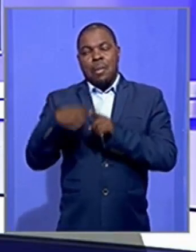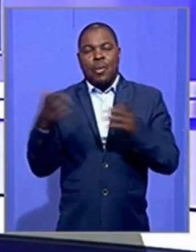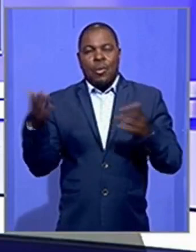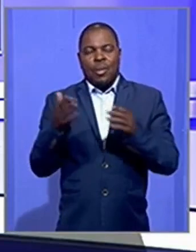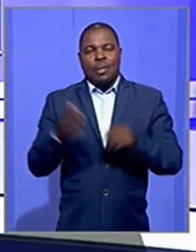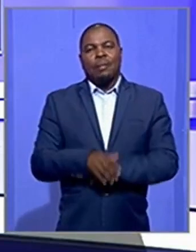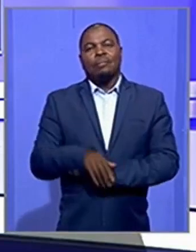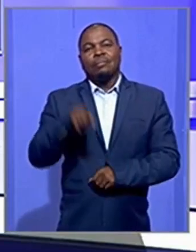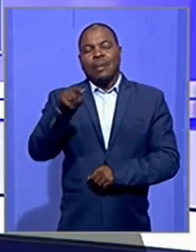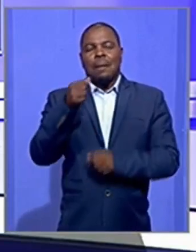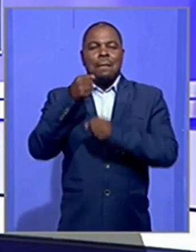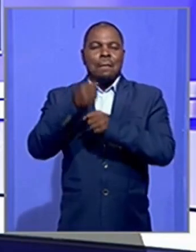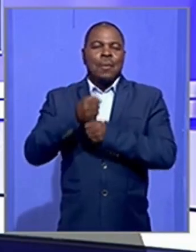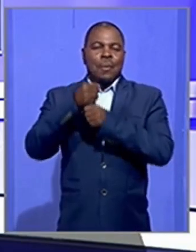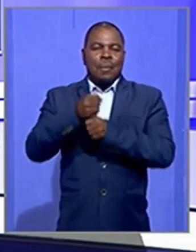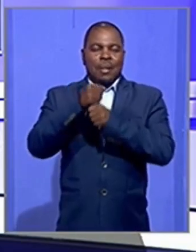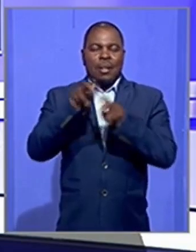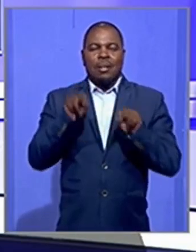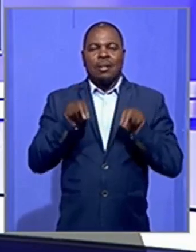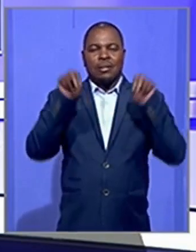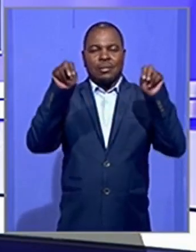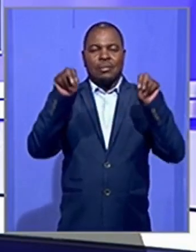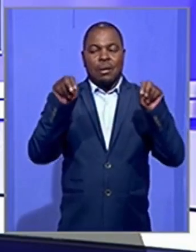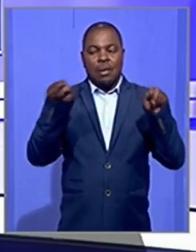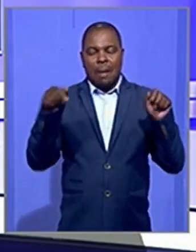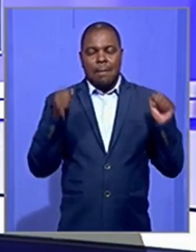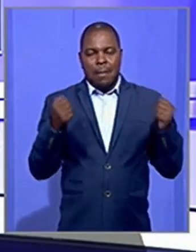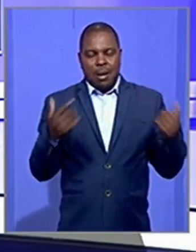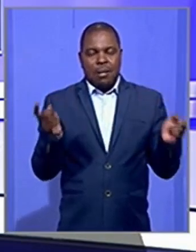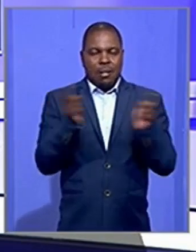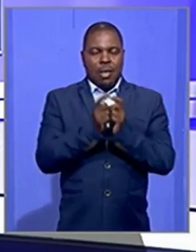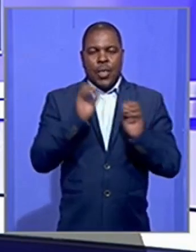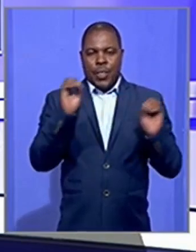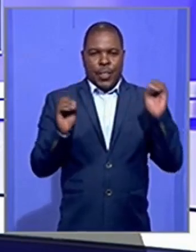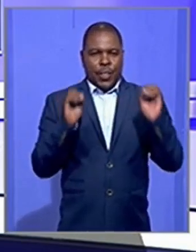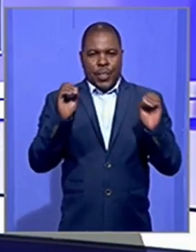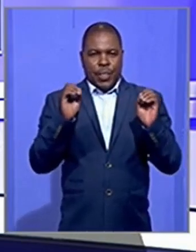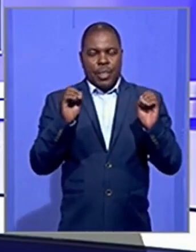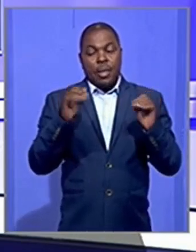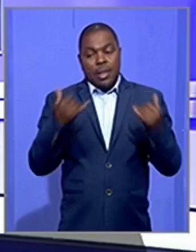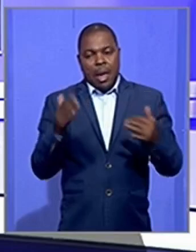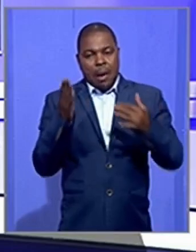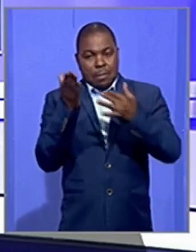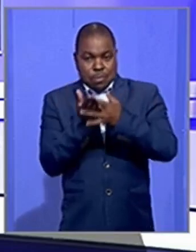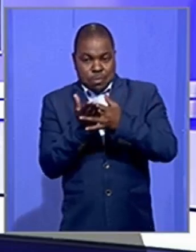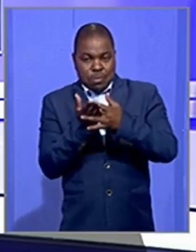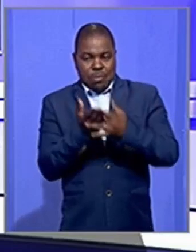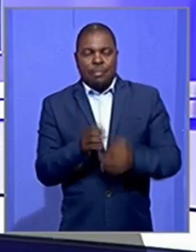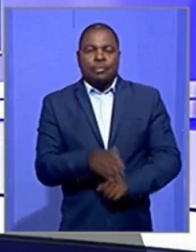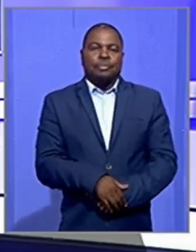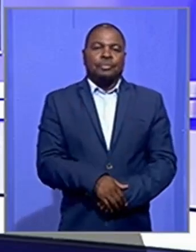Nelspruit. Ditlhopha ka bobedi di santse di palelane ka lefela go lefela mme motshameko o ile